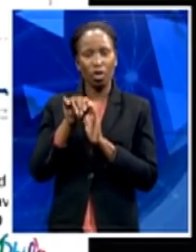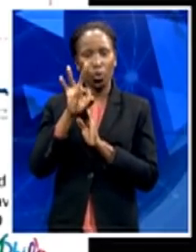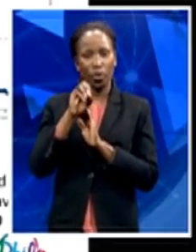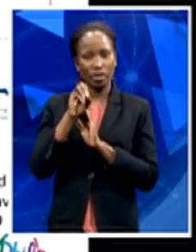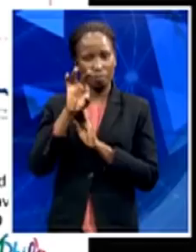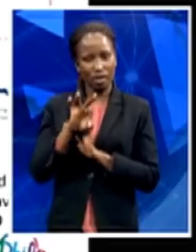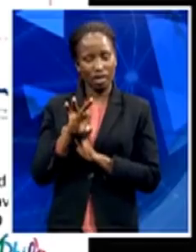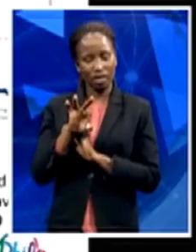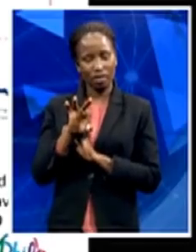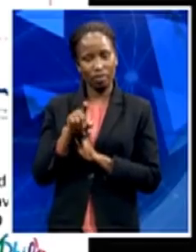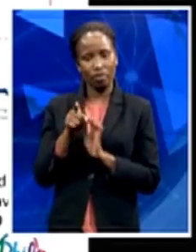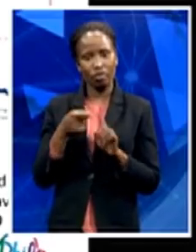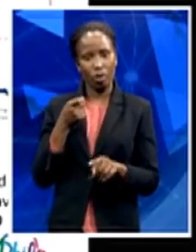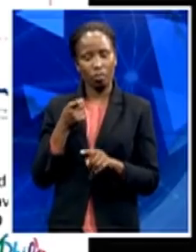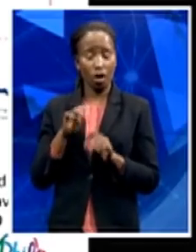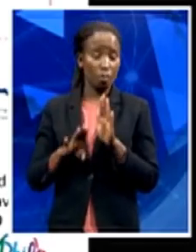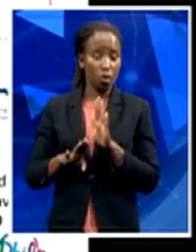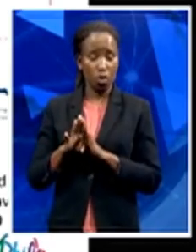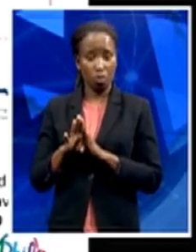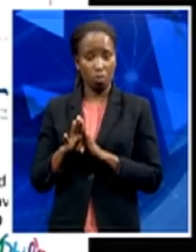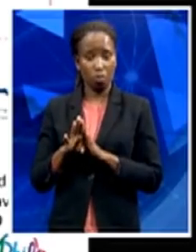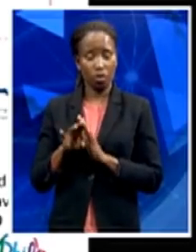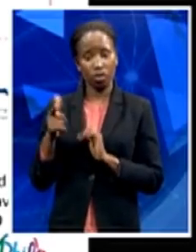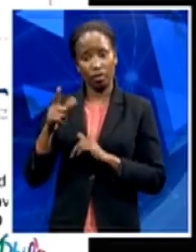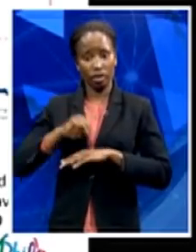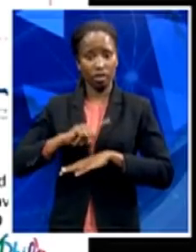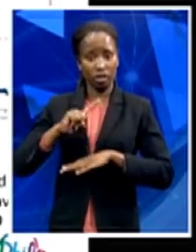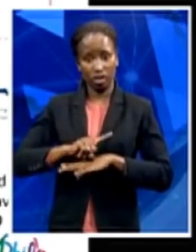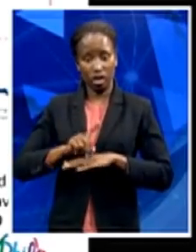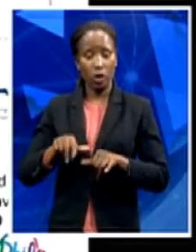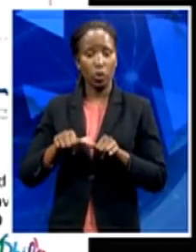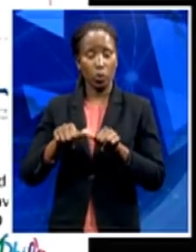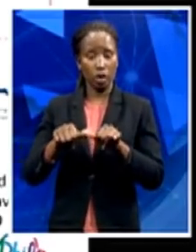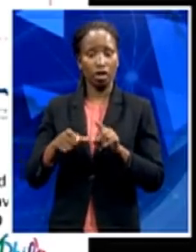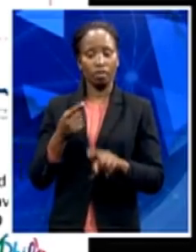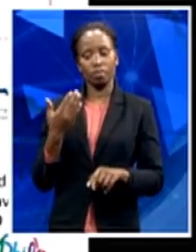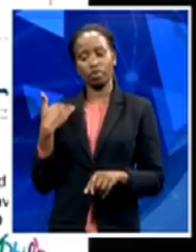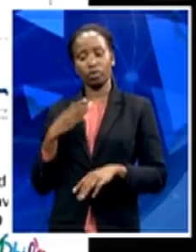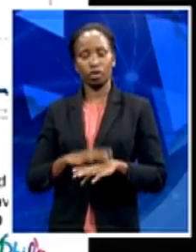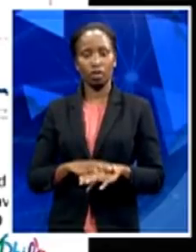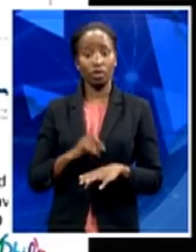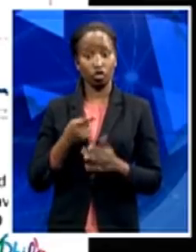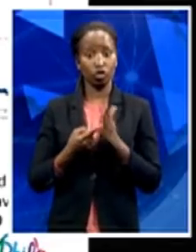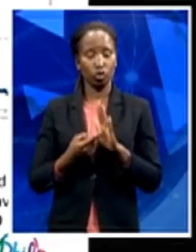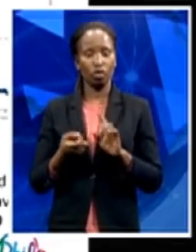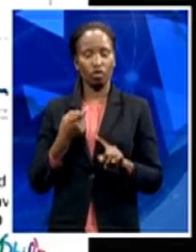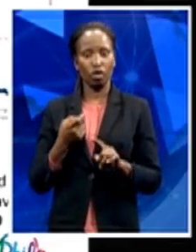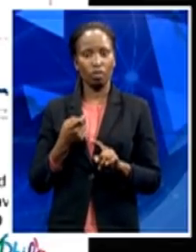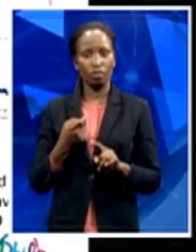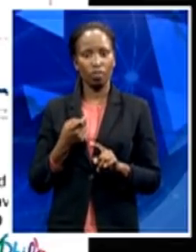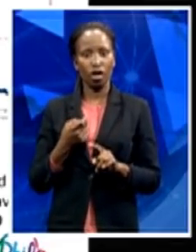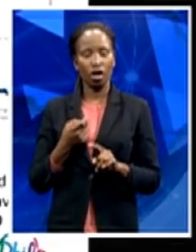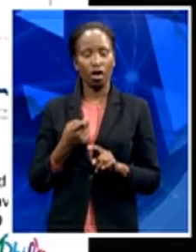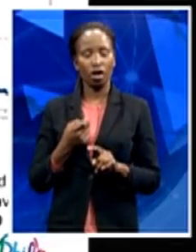7-day moving average of the previous wave, which is shown on the right. You can see that the previous wave, which was